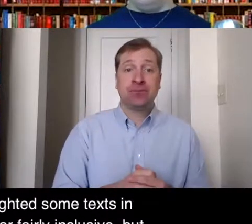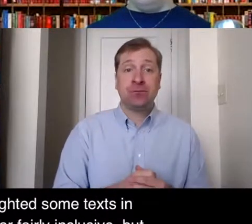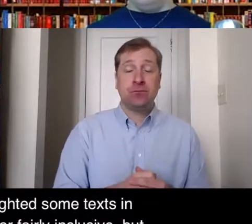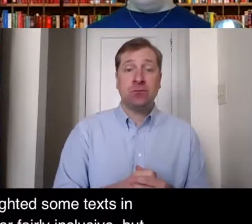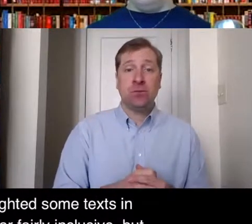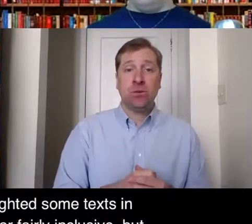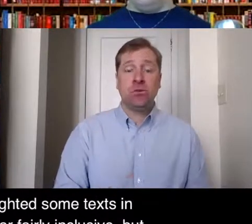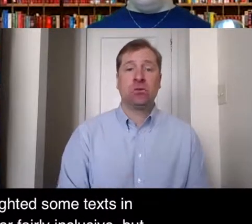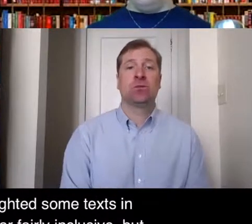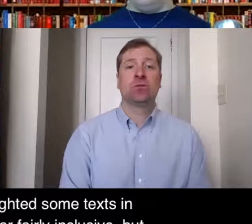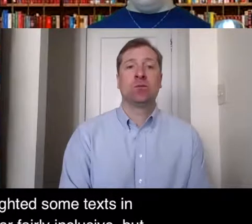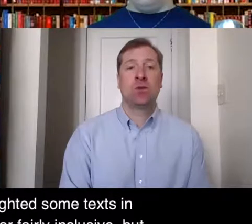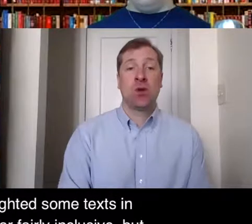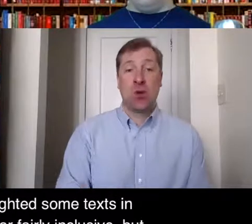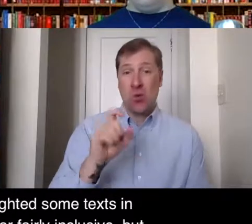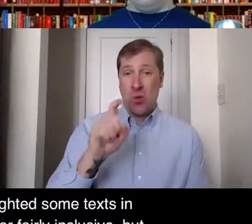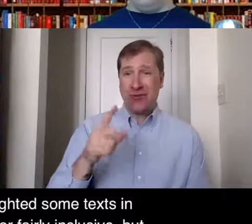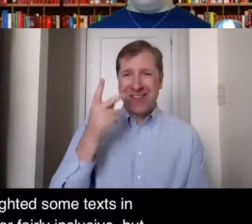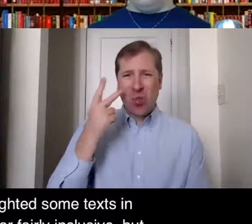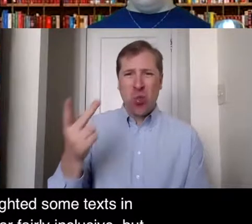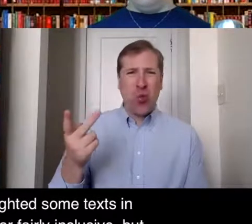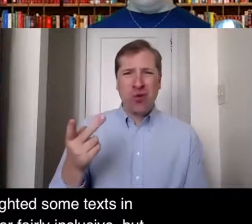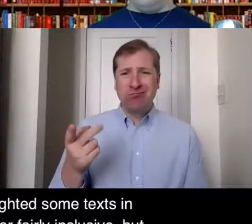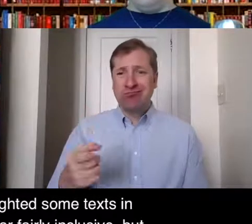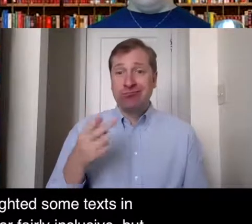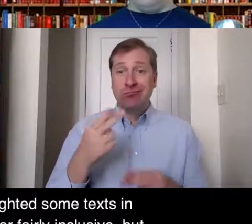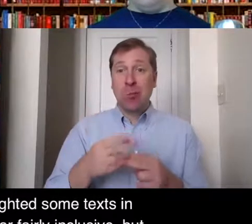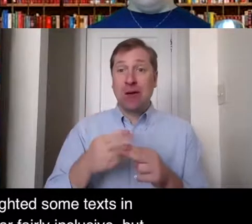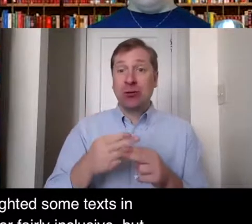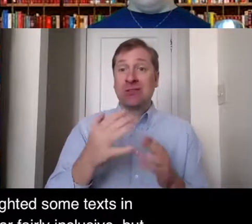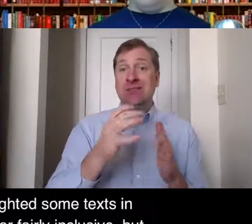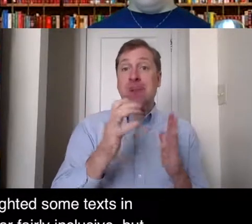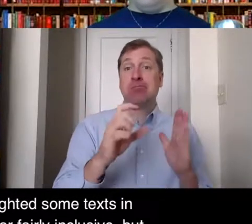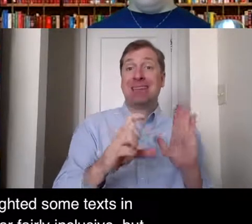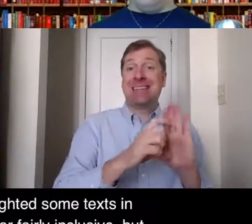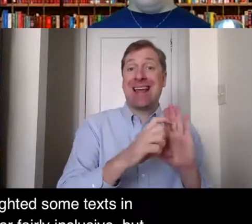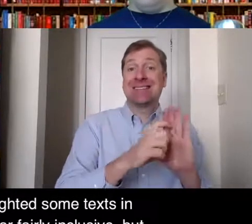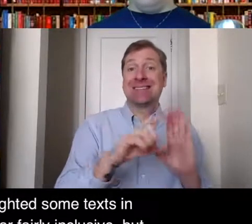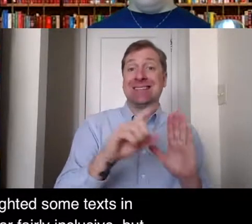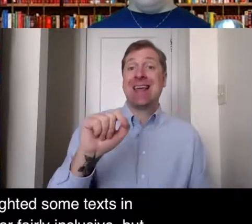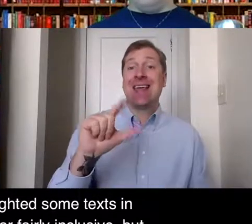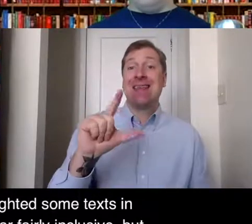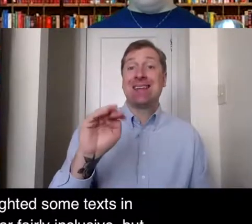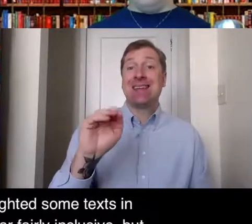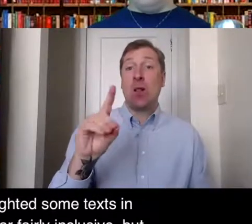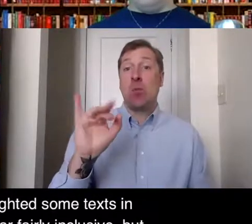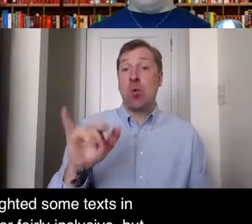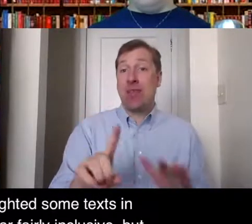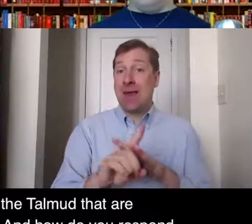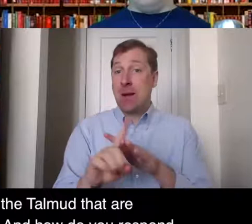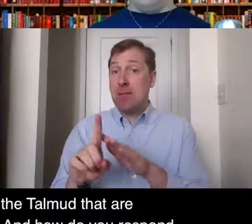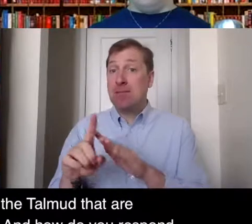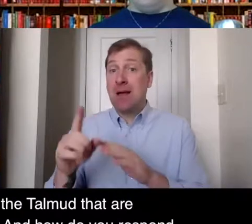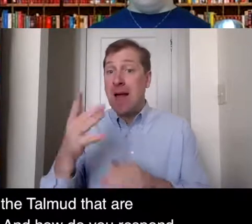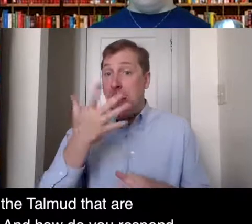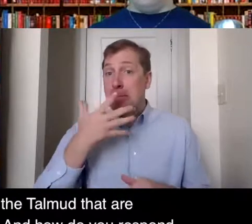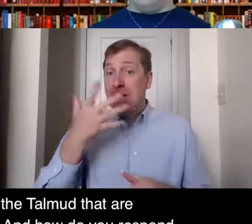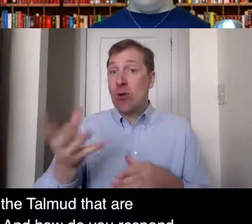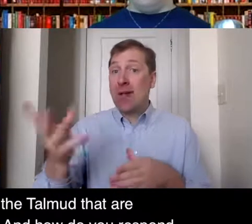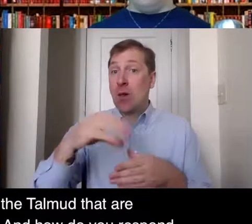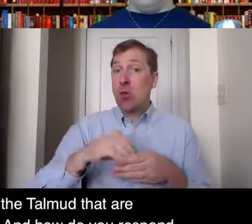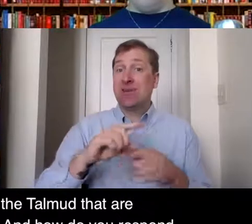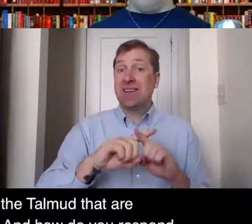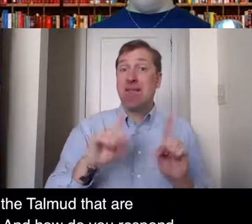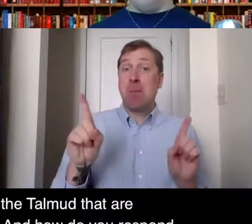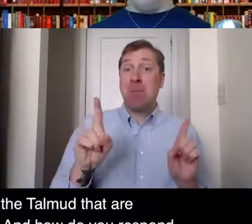us, look, you highlighted some texts in the Talmud that appear fairly inclusive, but aren't there texts